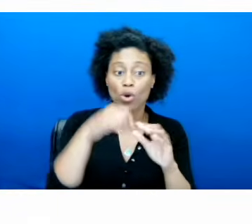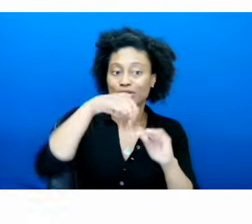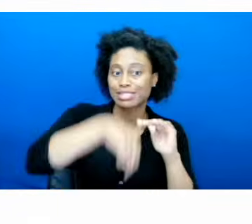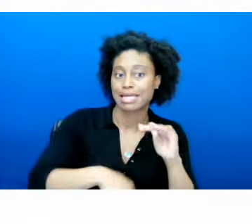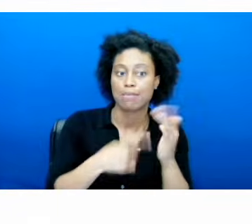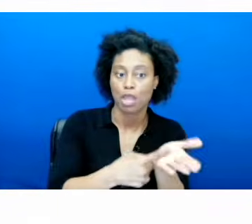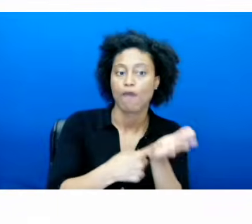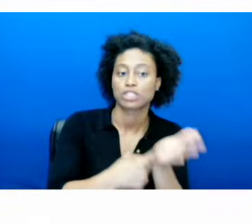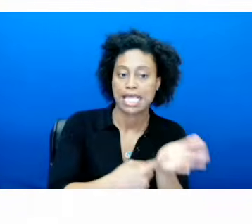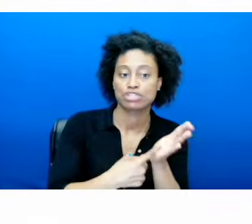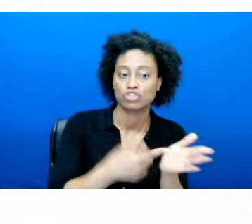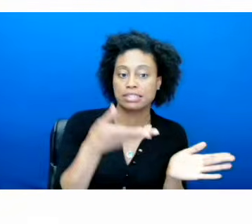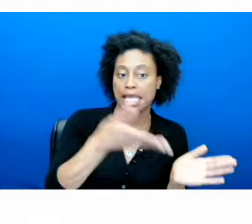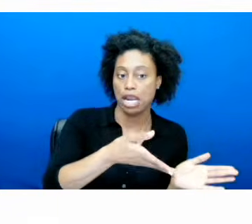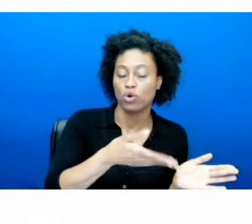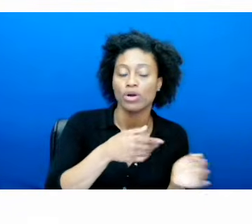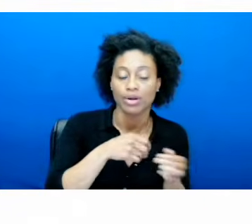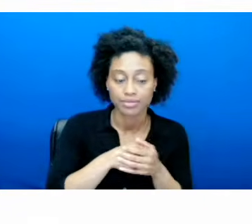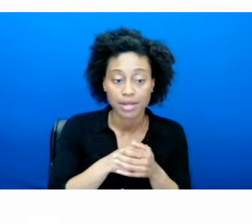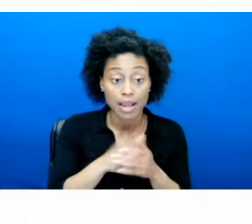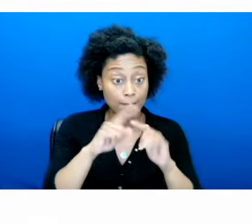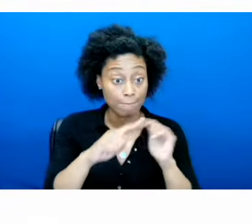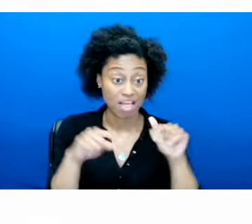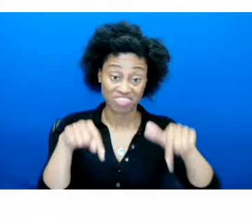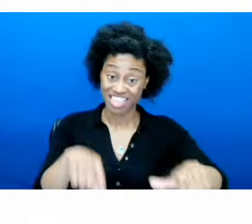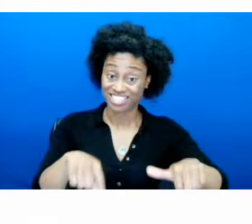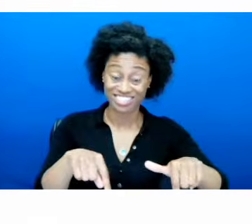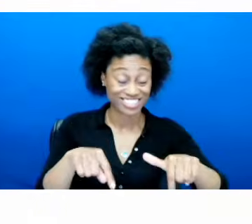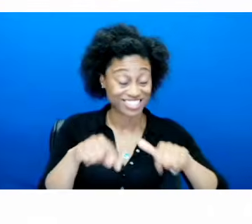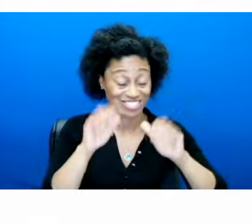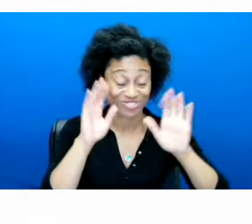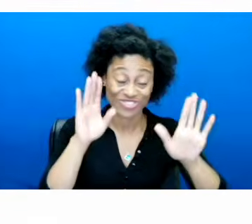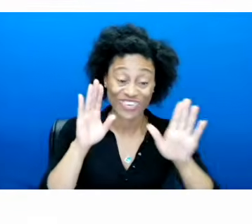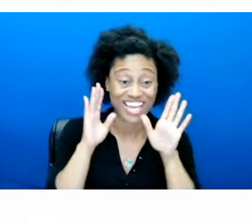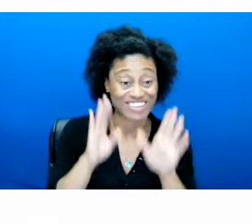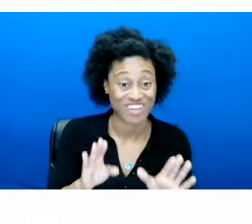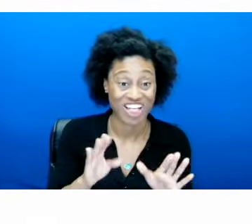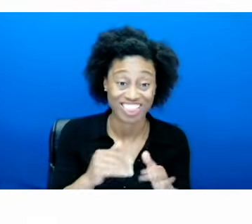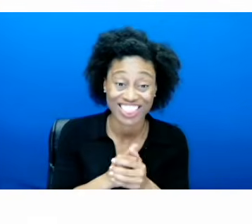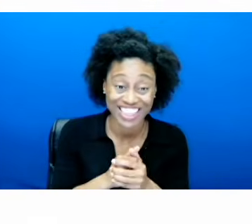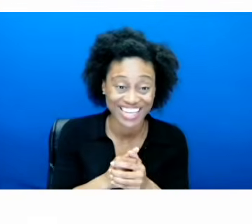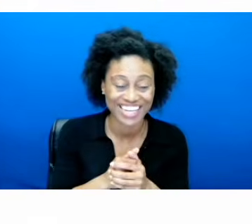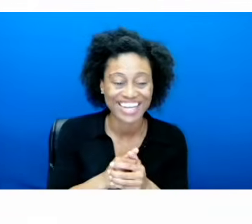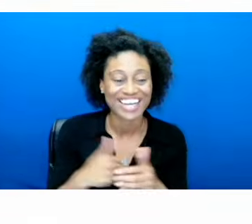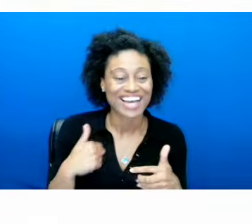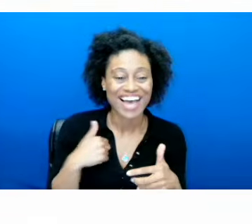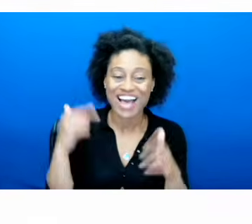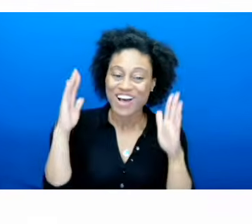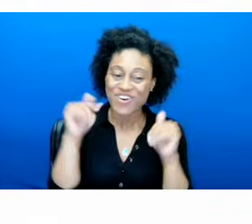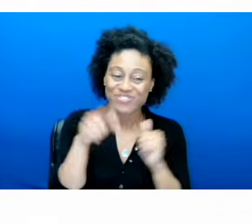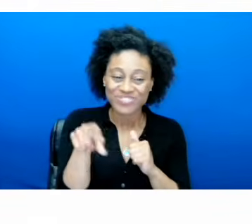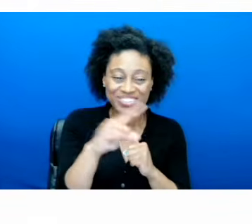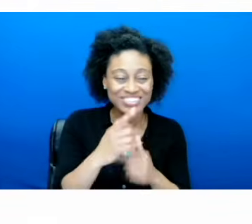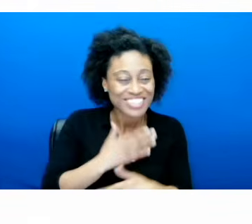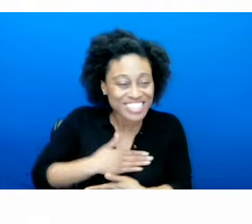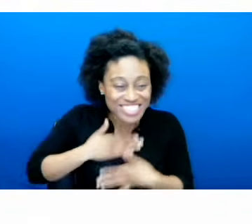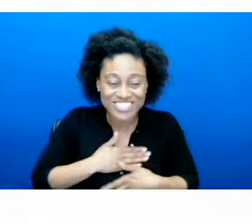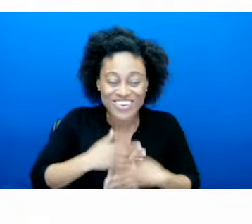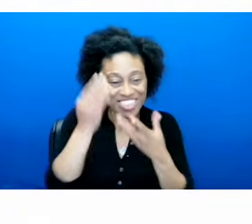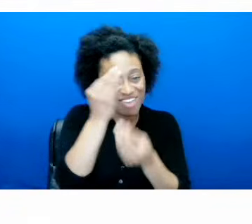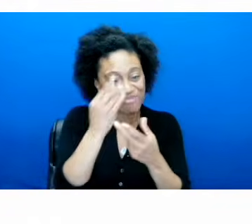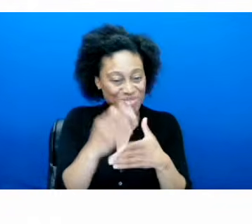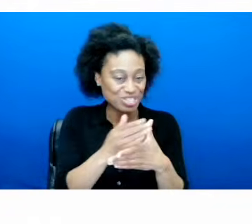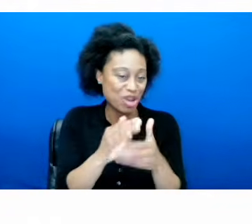conversation. But yeah, this has been so wonderful. I hope that you all enjoyed the information that we shared